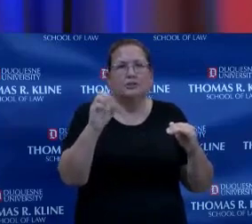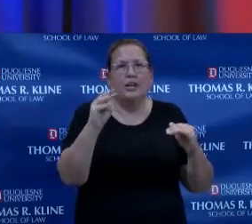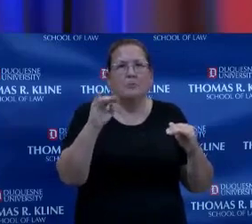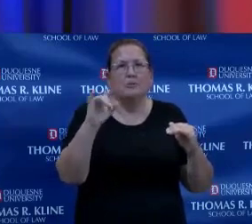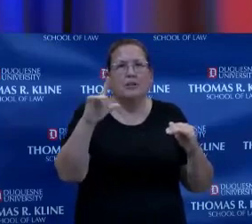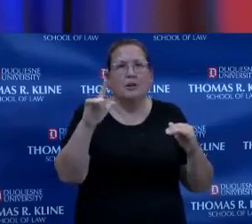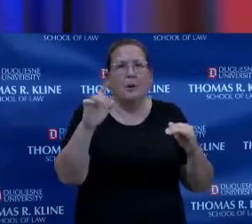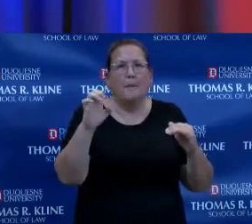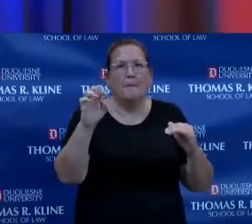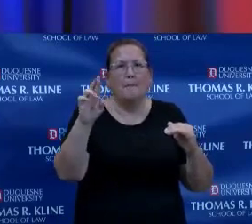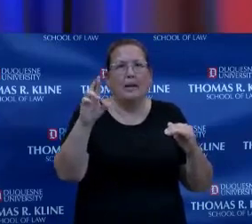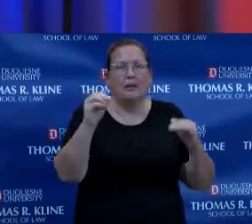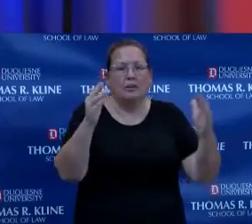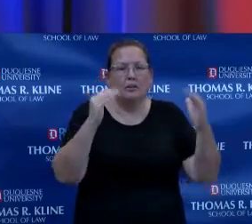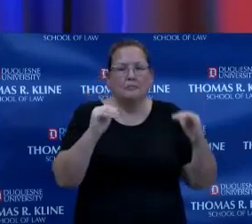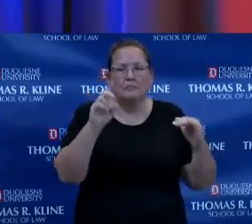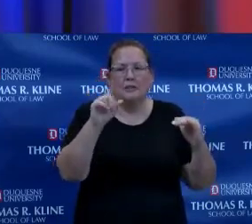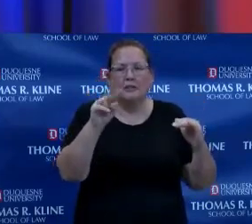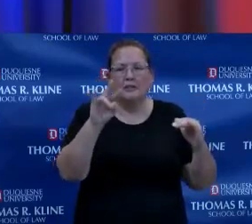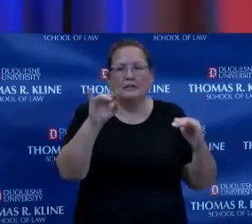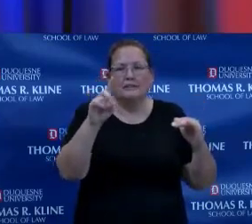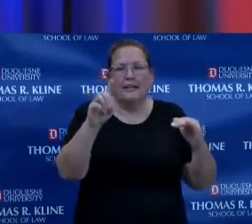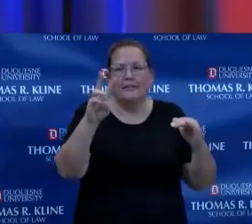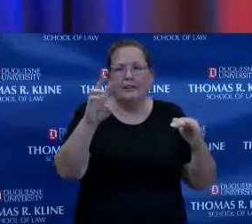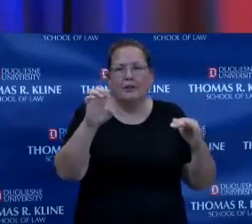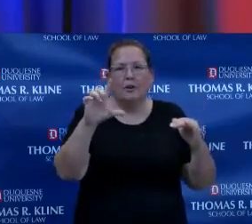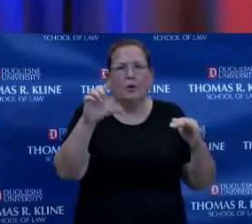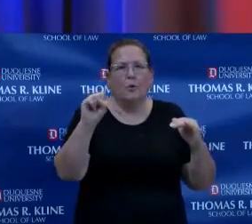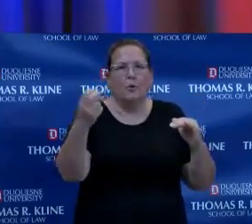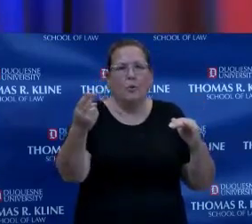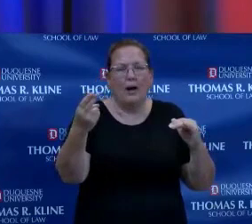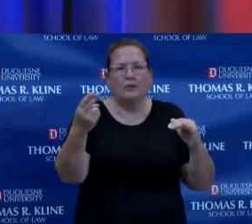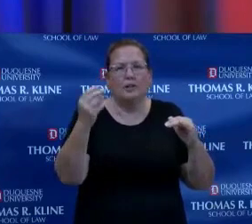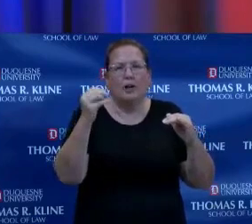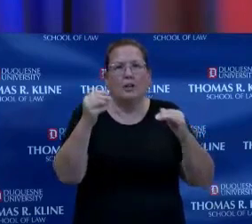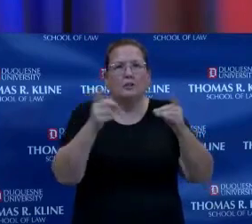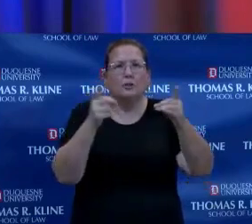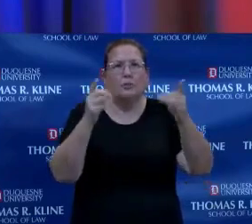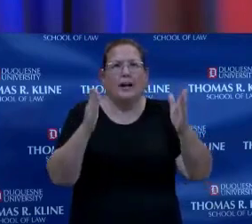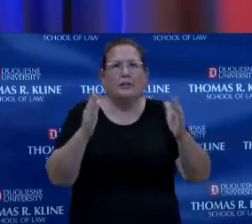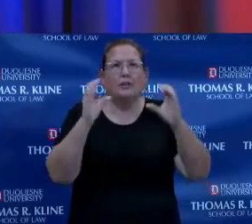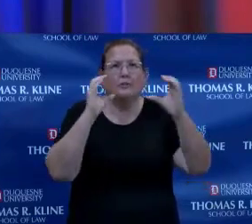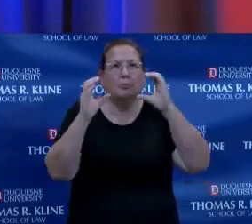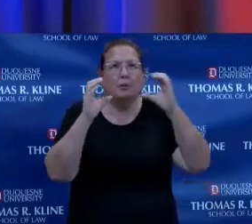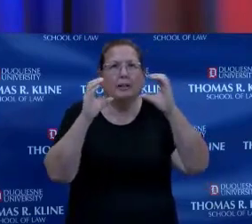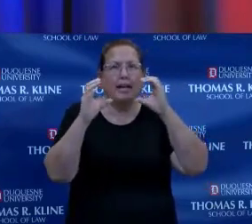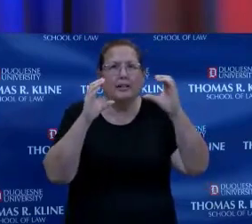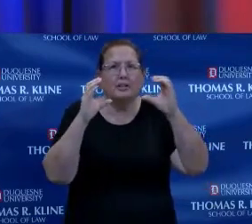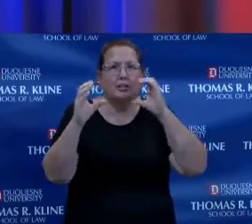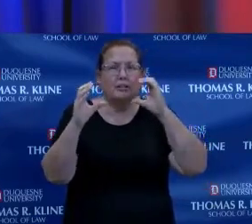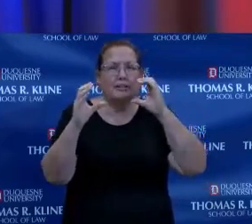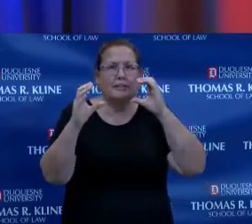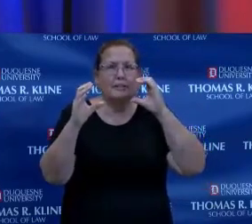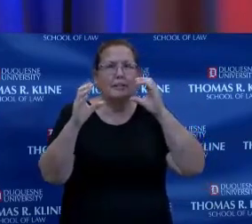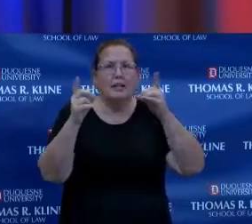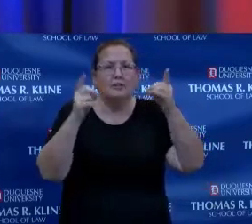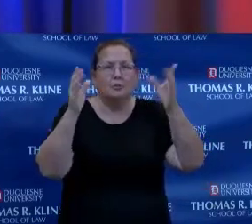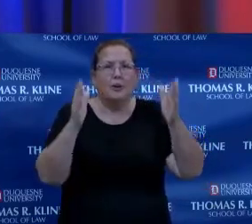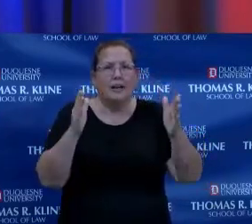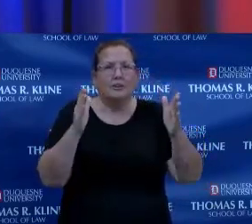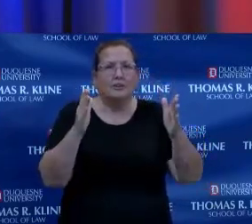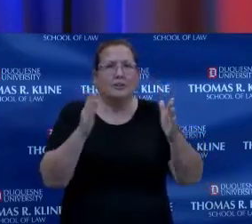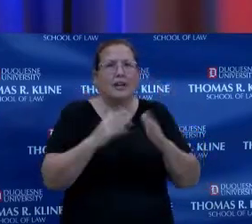Advancement, and Gabriel Welsh, Vice President of Marketing and Communications. I value each of you more than you know, and I